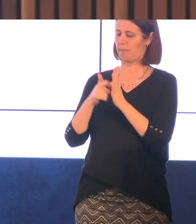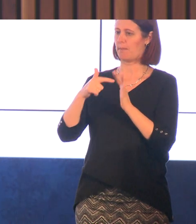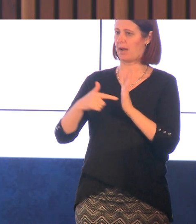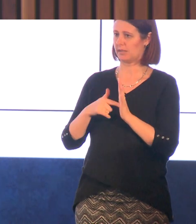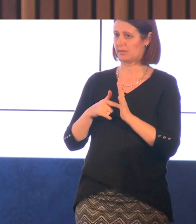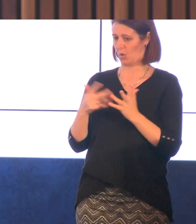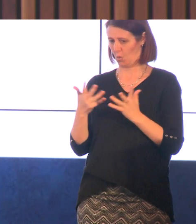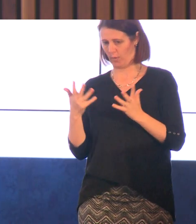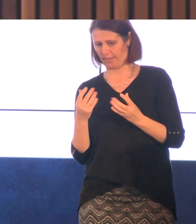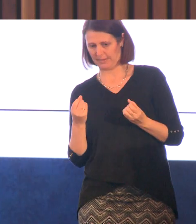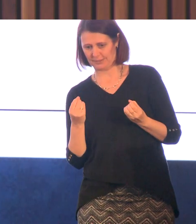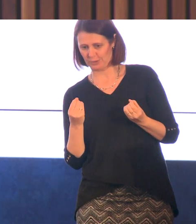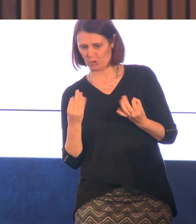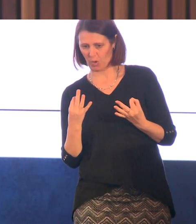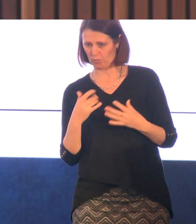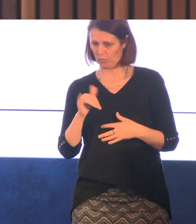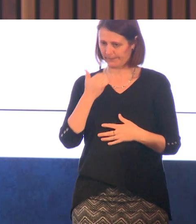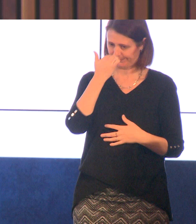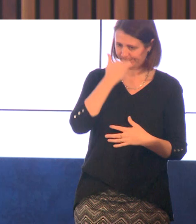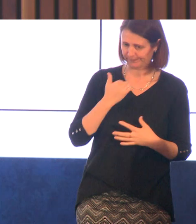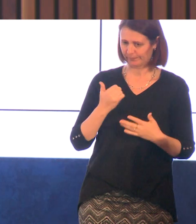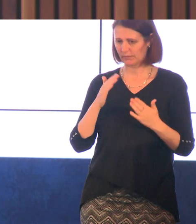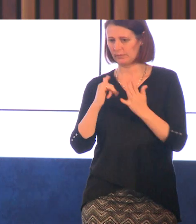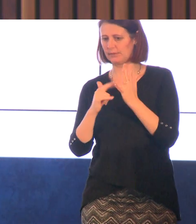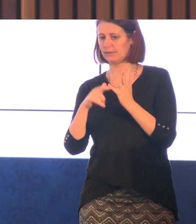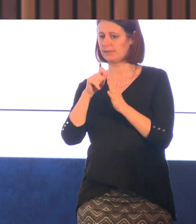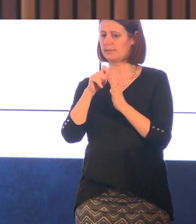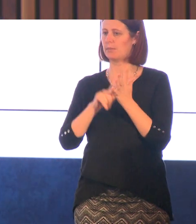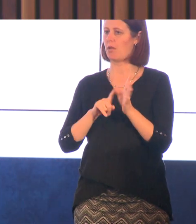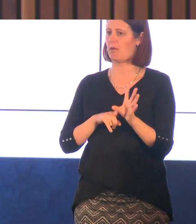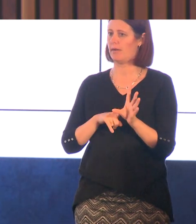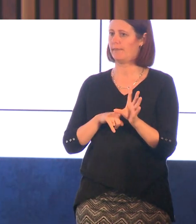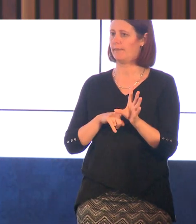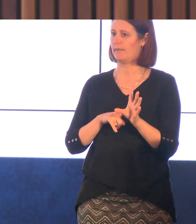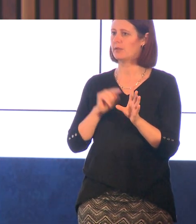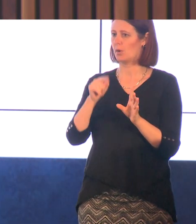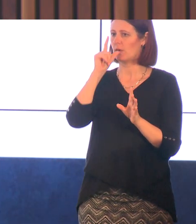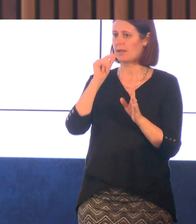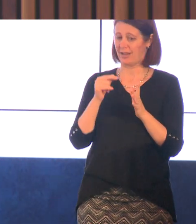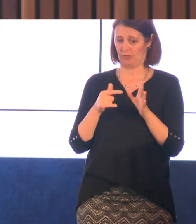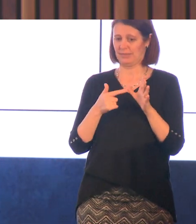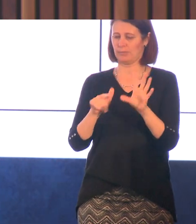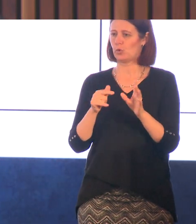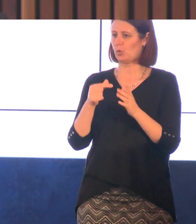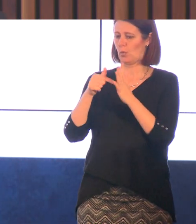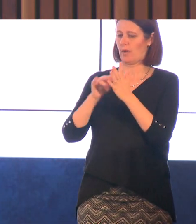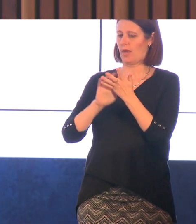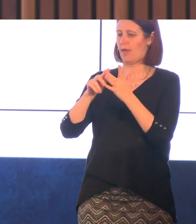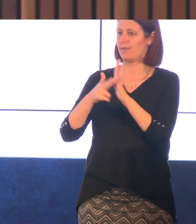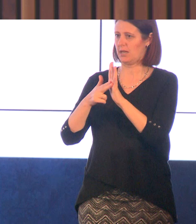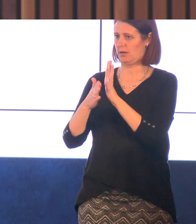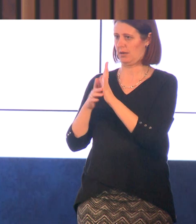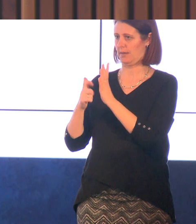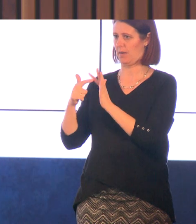there currently is no or very little supply, and hence respond to thin markets.